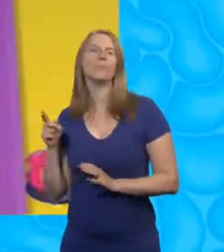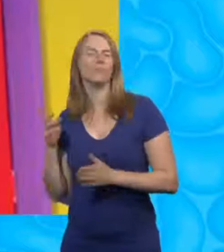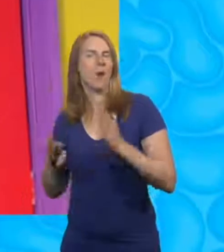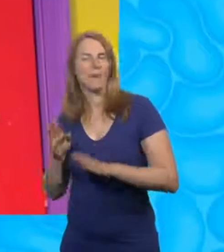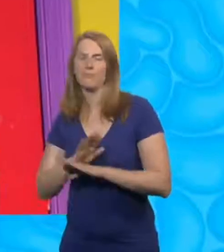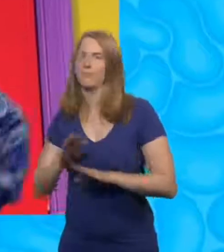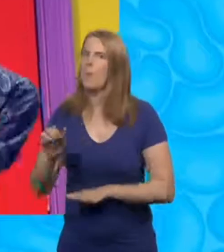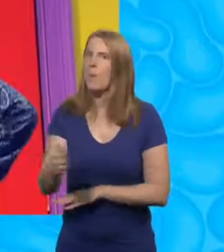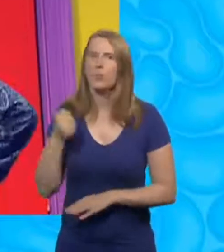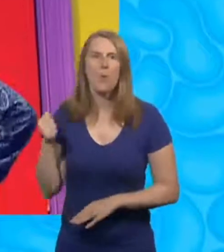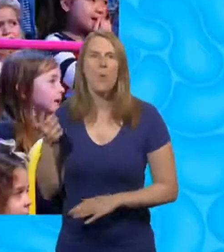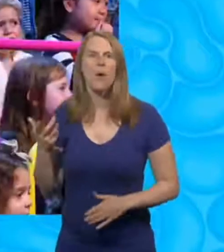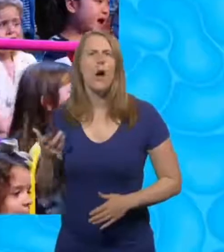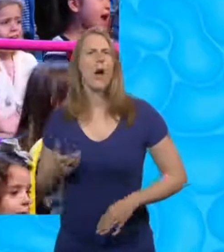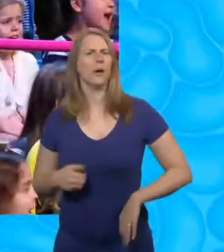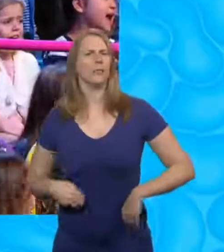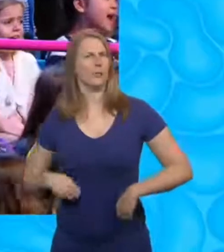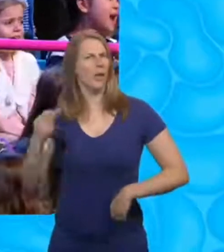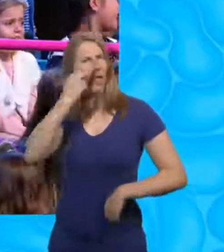Is Robert tricking me, everyone?